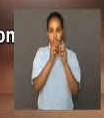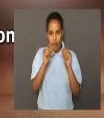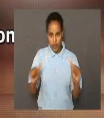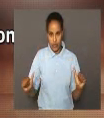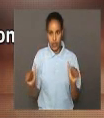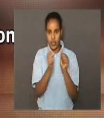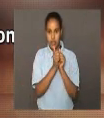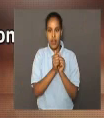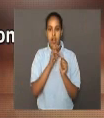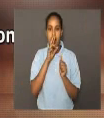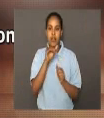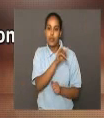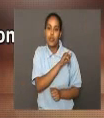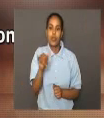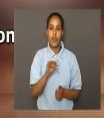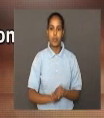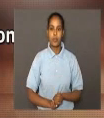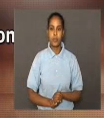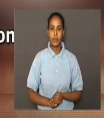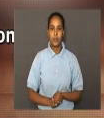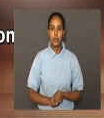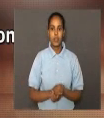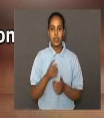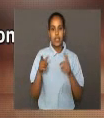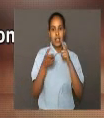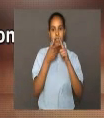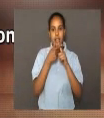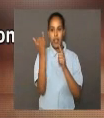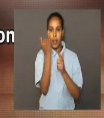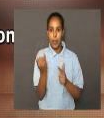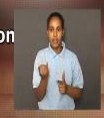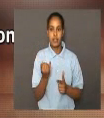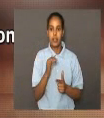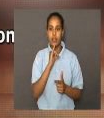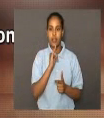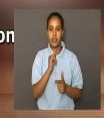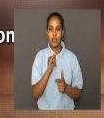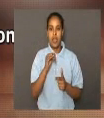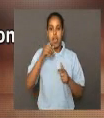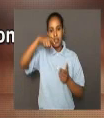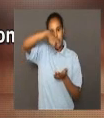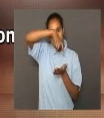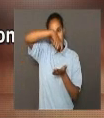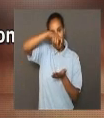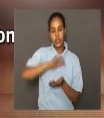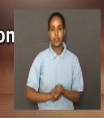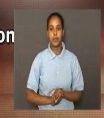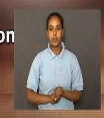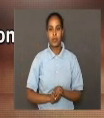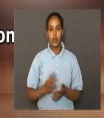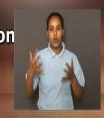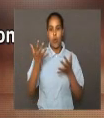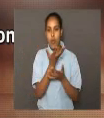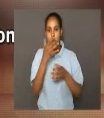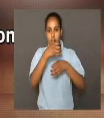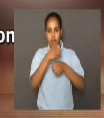and are uniform. The second image is a suspension. The